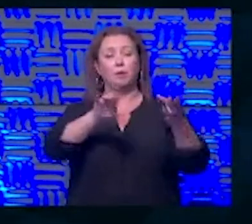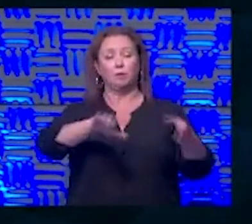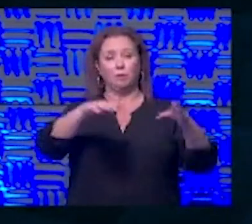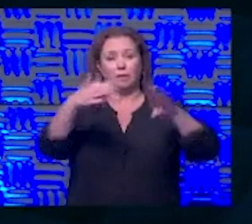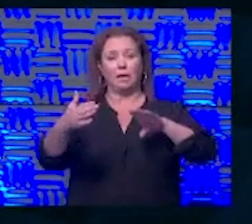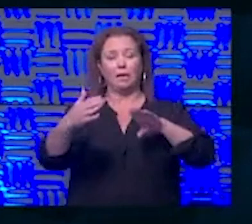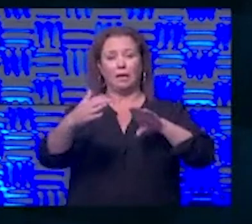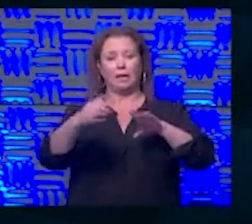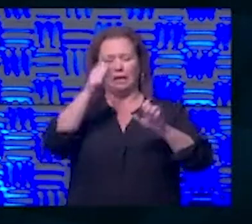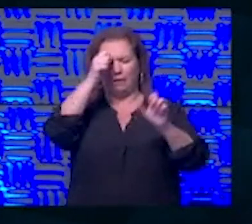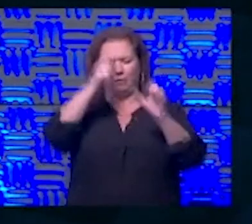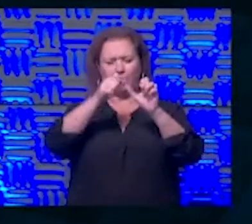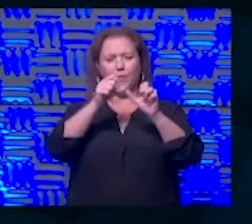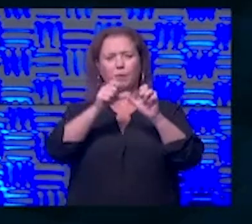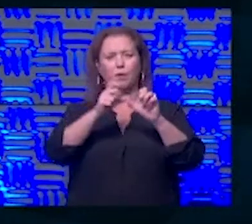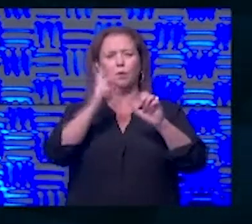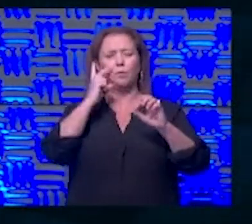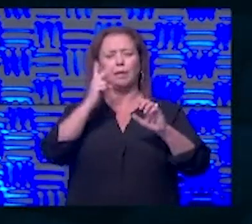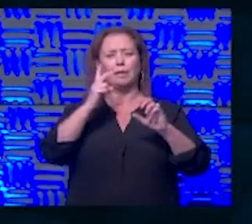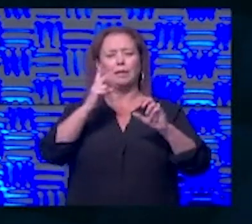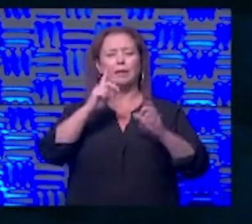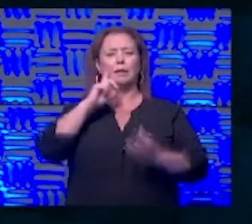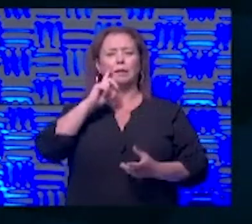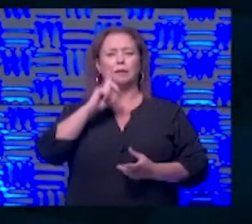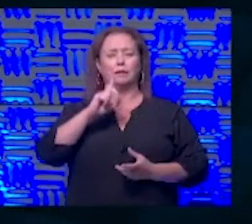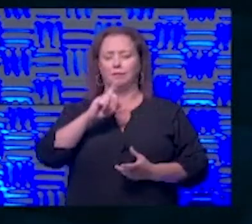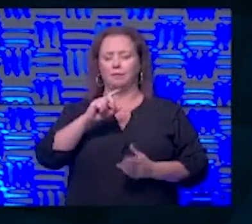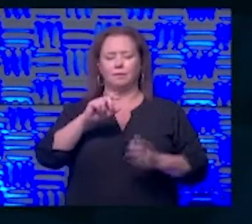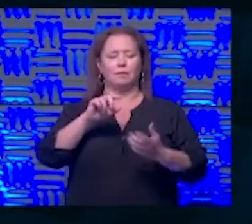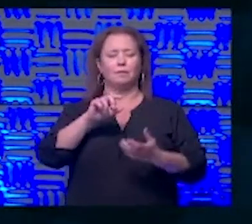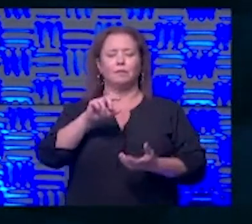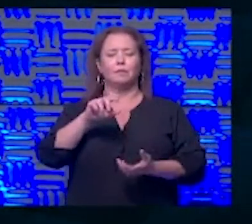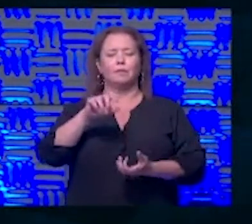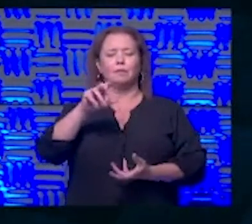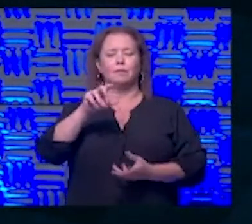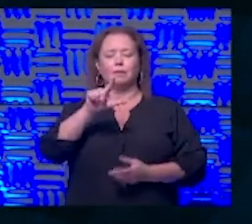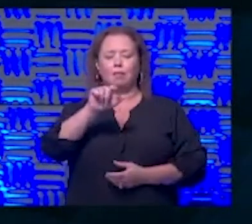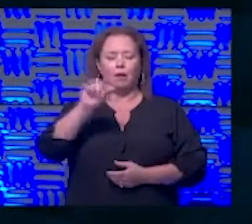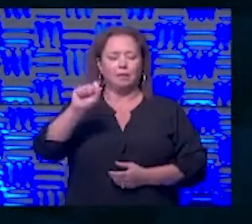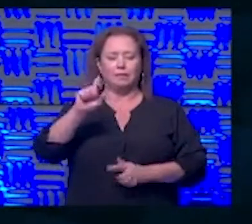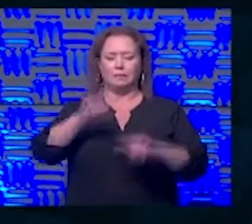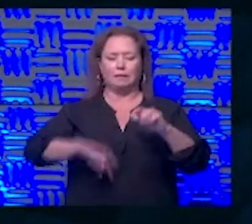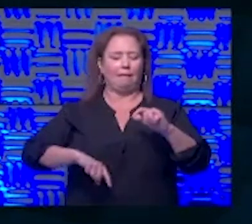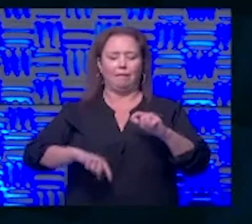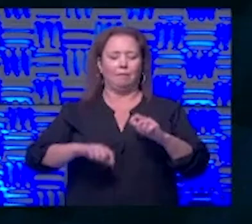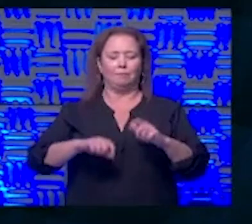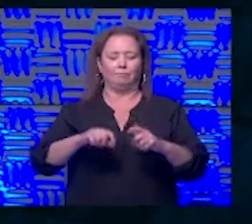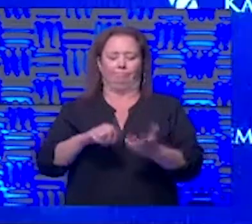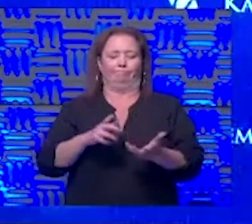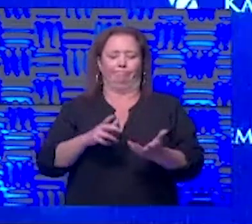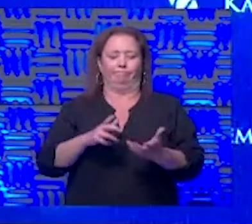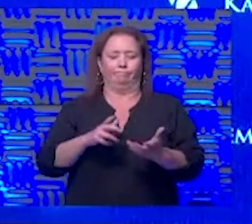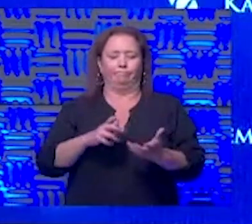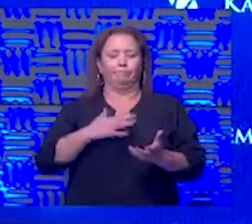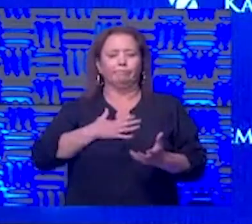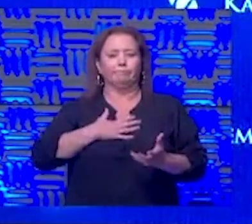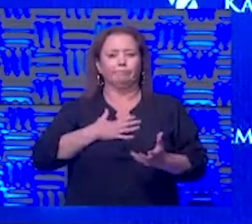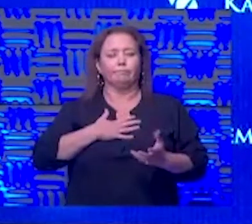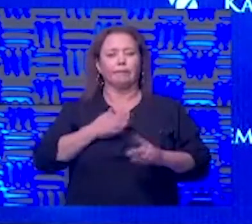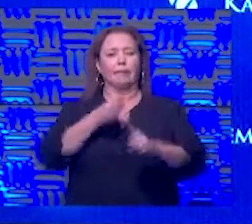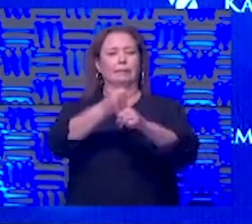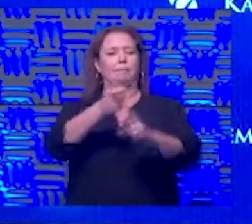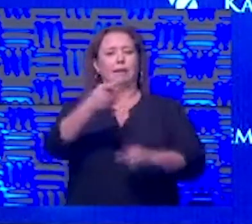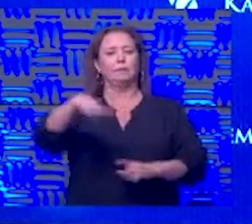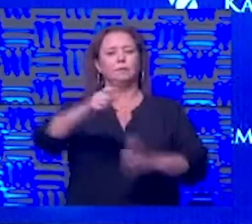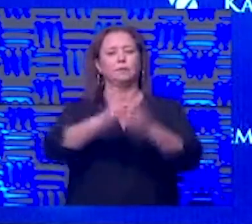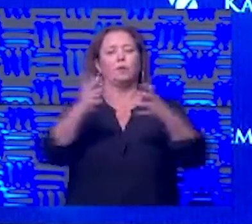remember reading that and the phrase incalculable loss. COVID-19 is real. We can do things that help us.